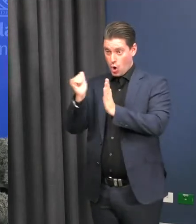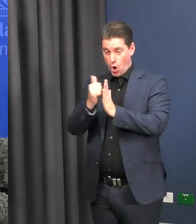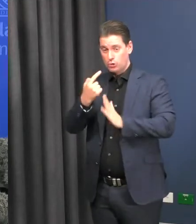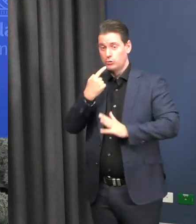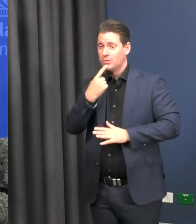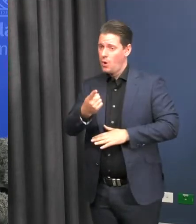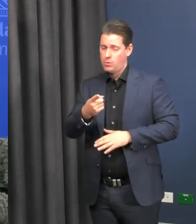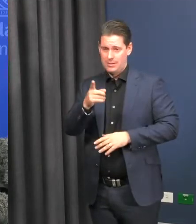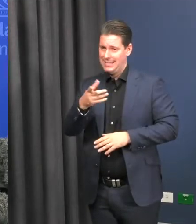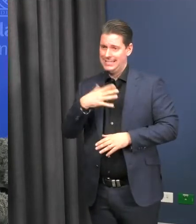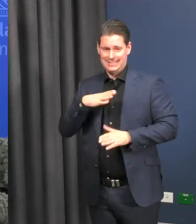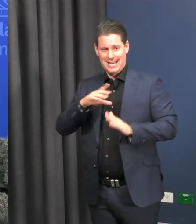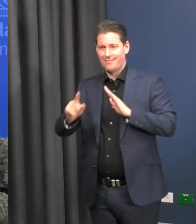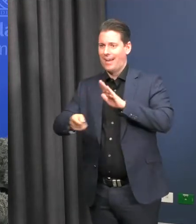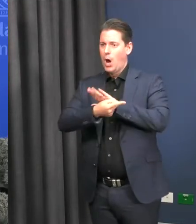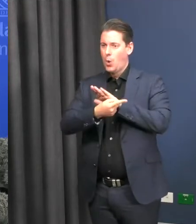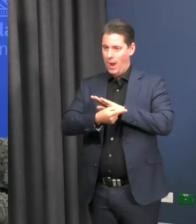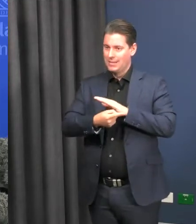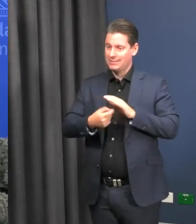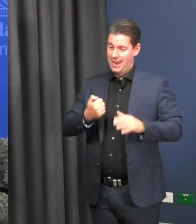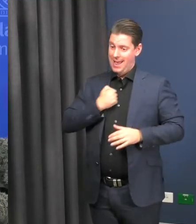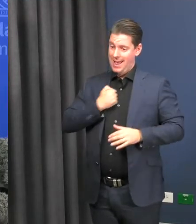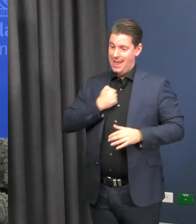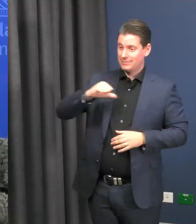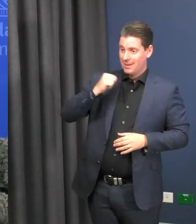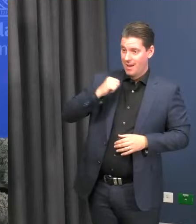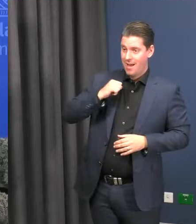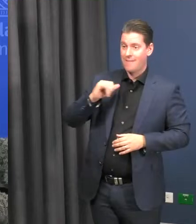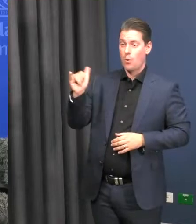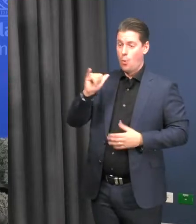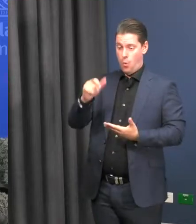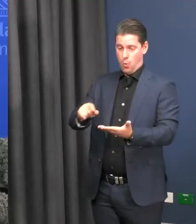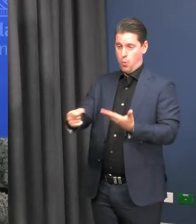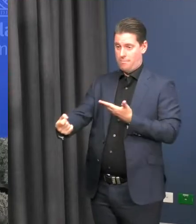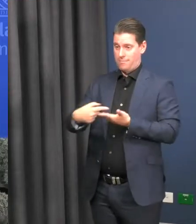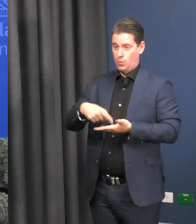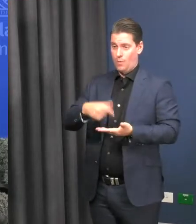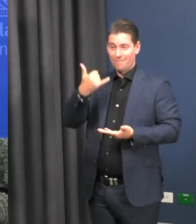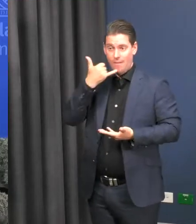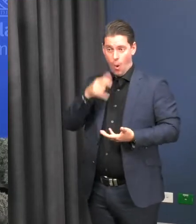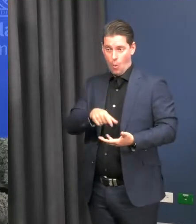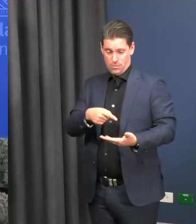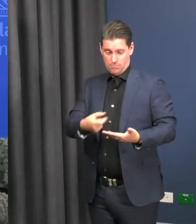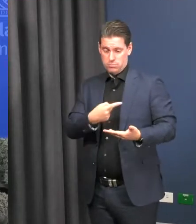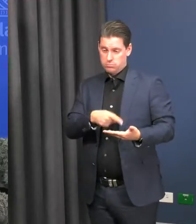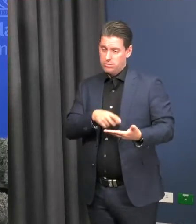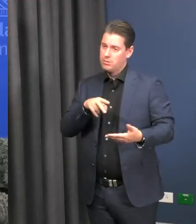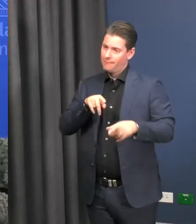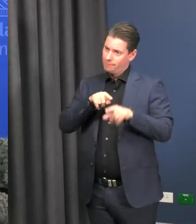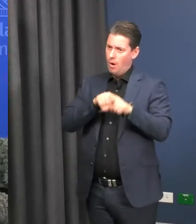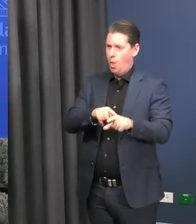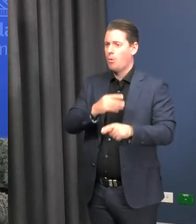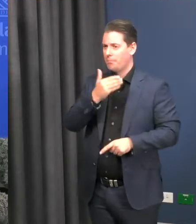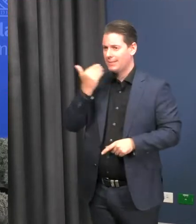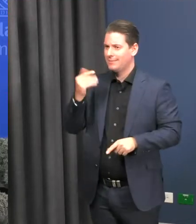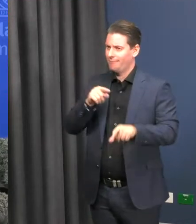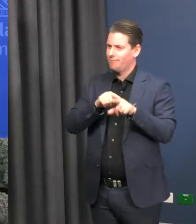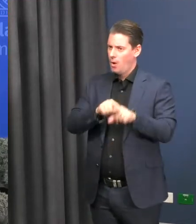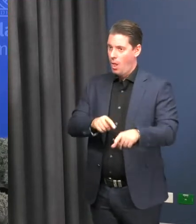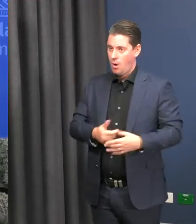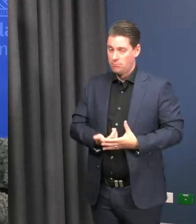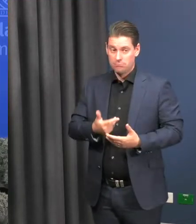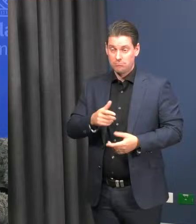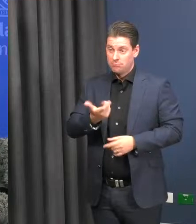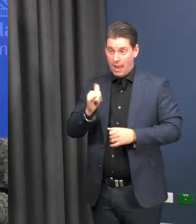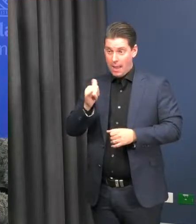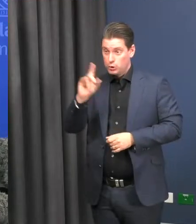area from either our personnel or an emergency alert that may be issued, you should take that advice. Whether that be